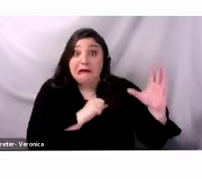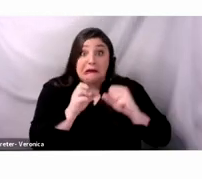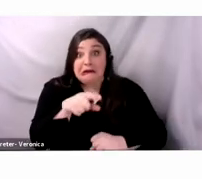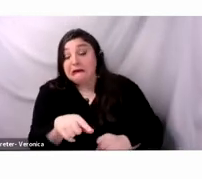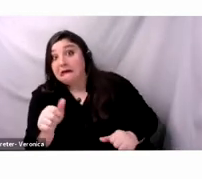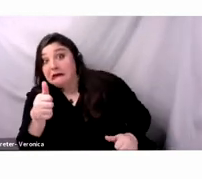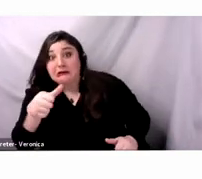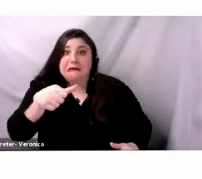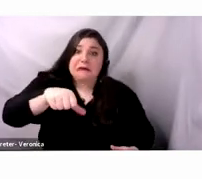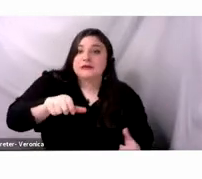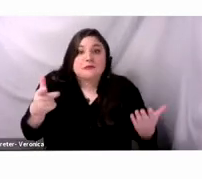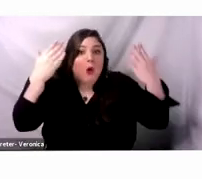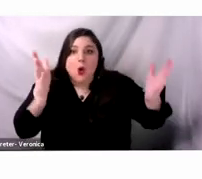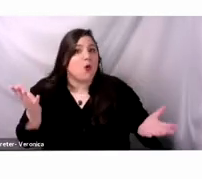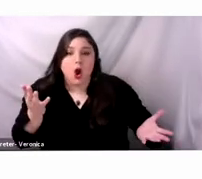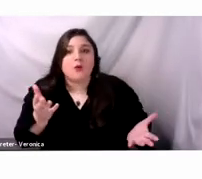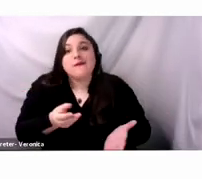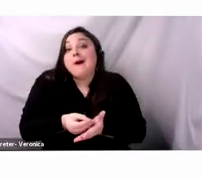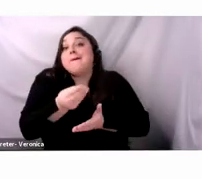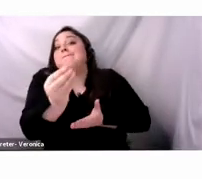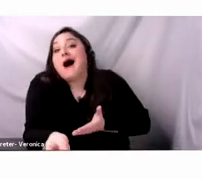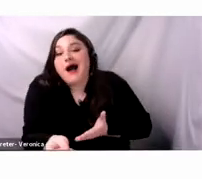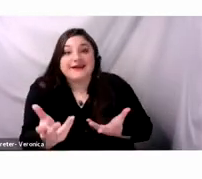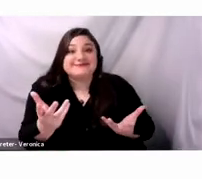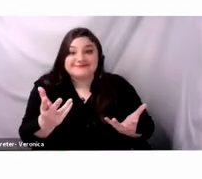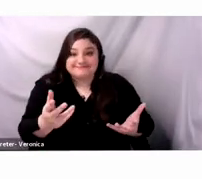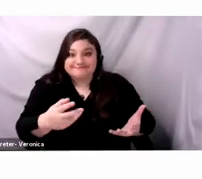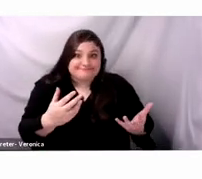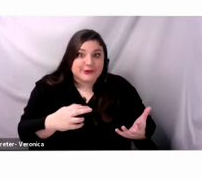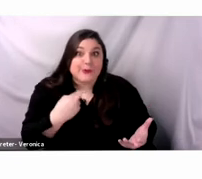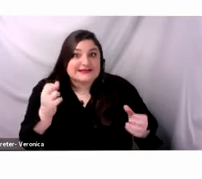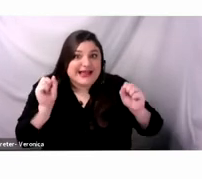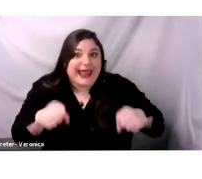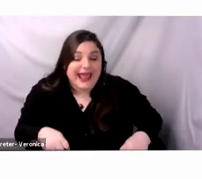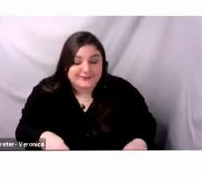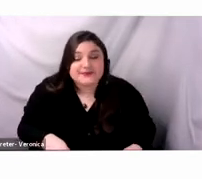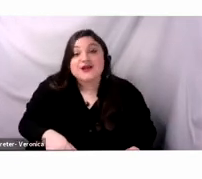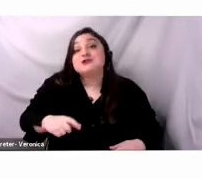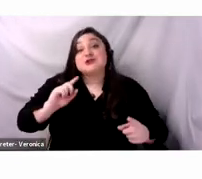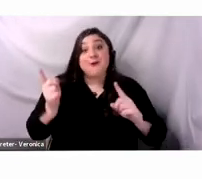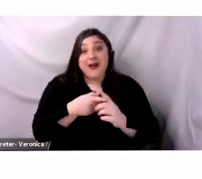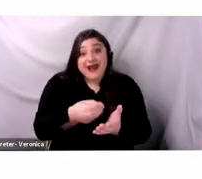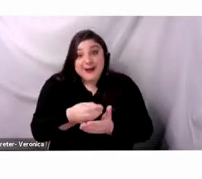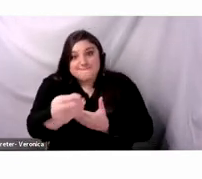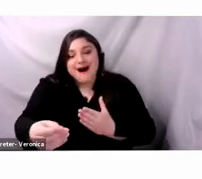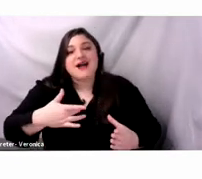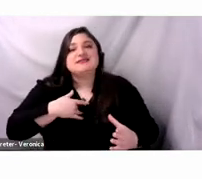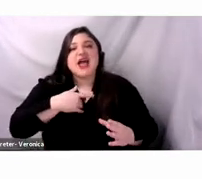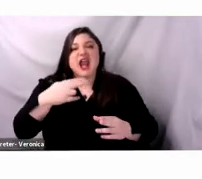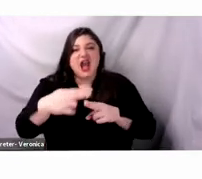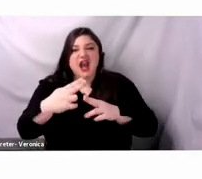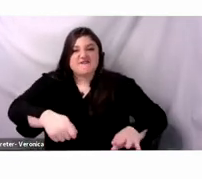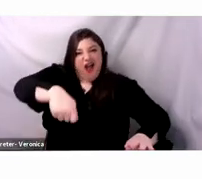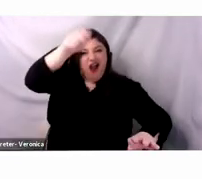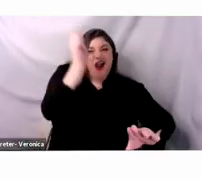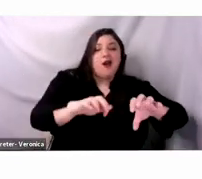and Abena always prays before cutting her bales. When she cuts the bale open, she immediately begins sorting it into four piles. These